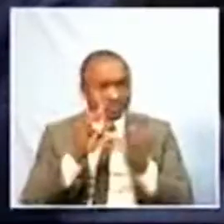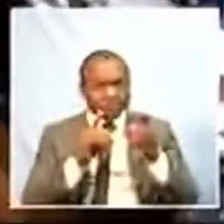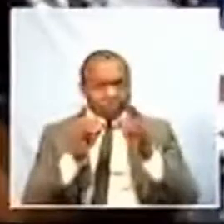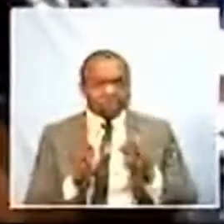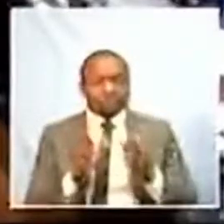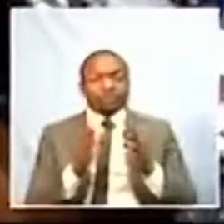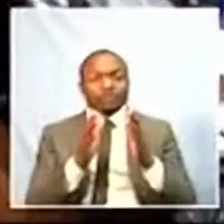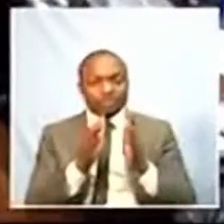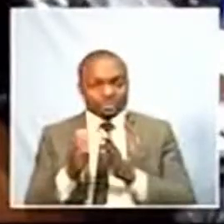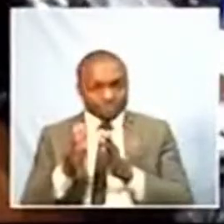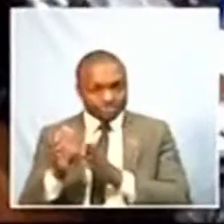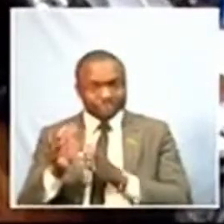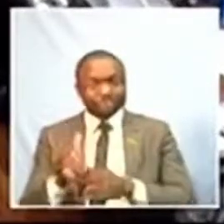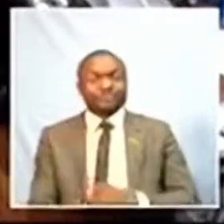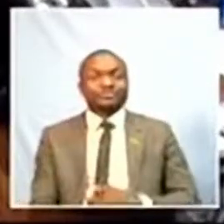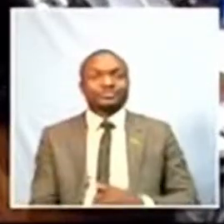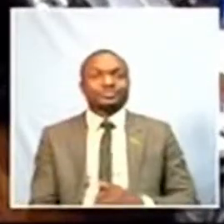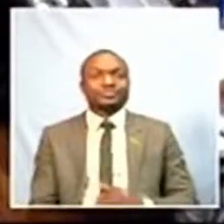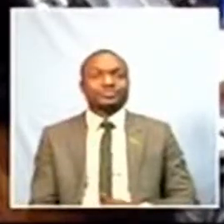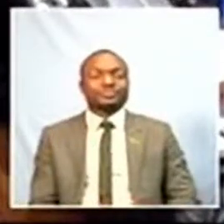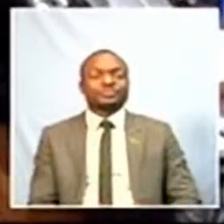Planning.